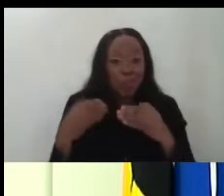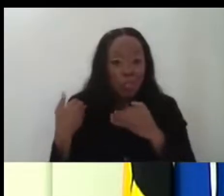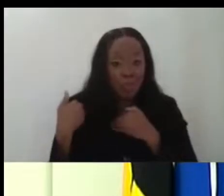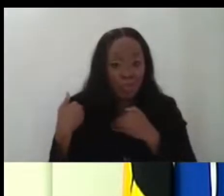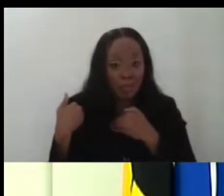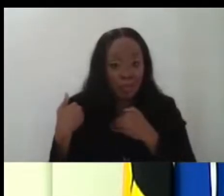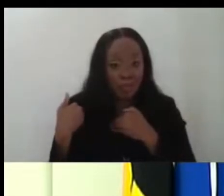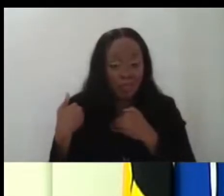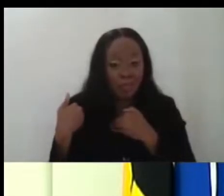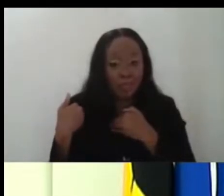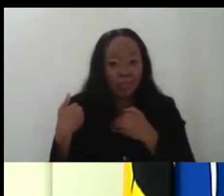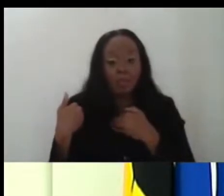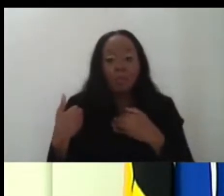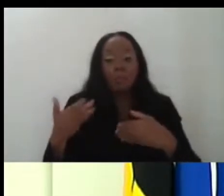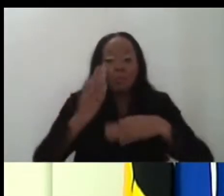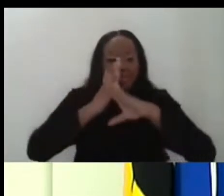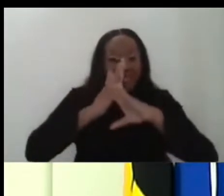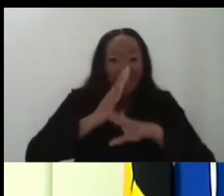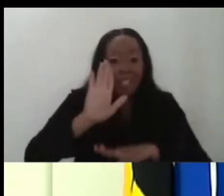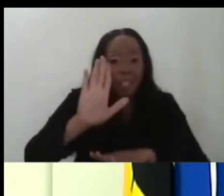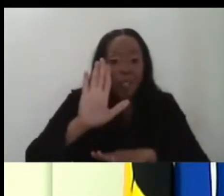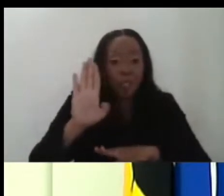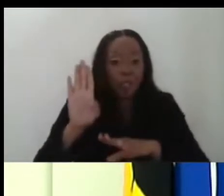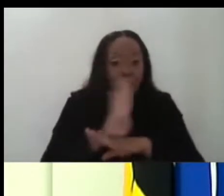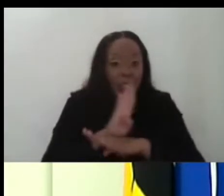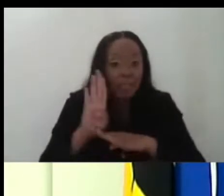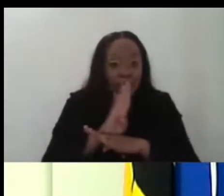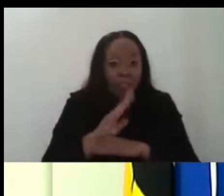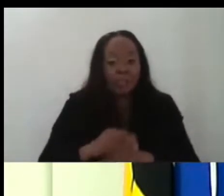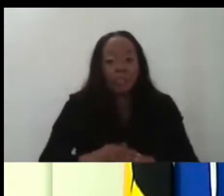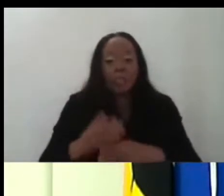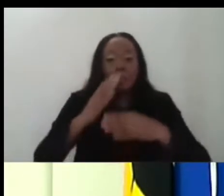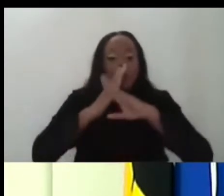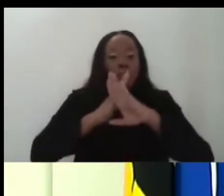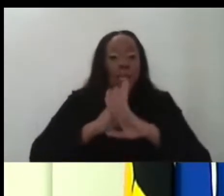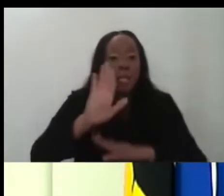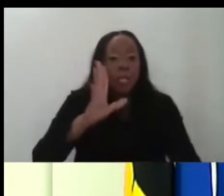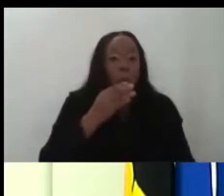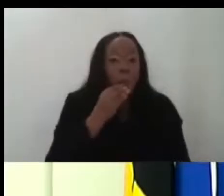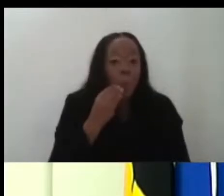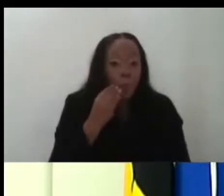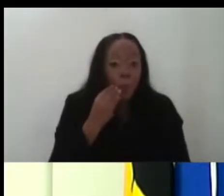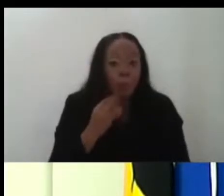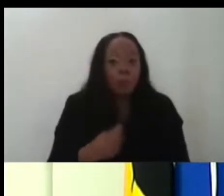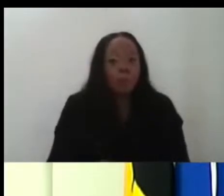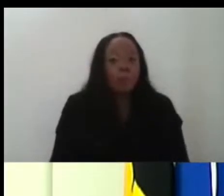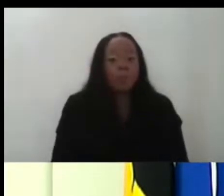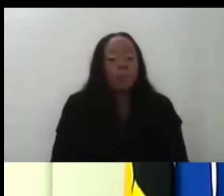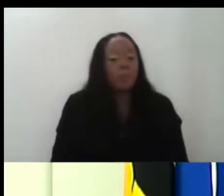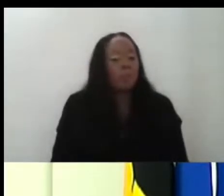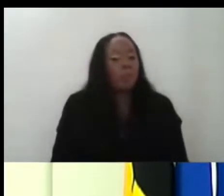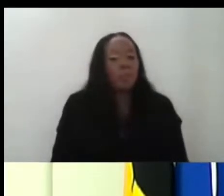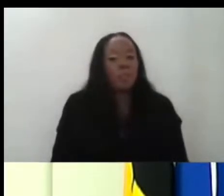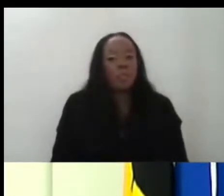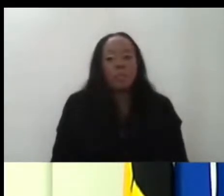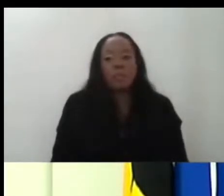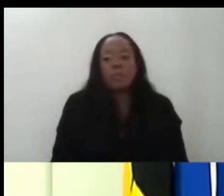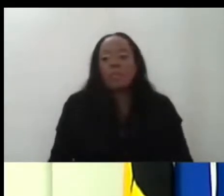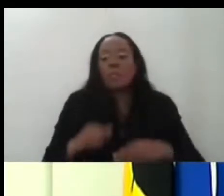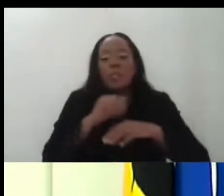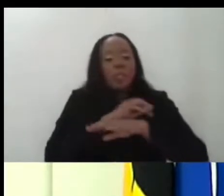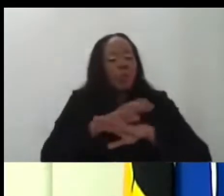business as resilient as possible. As I said, and I don't want the message to be misunderstood, we accept there will always